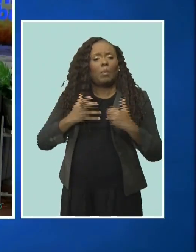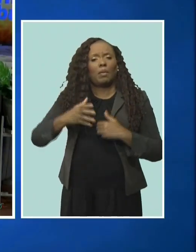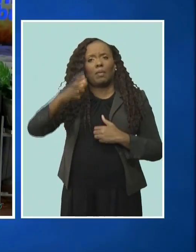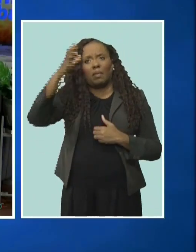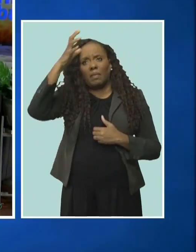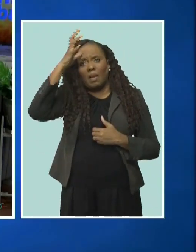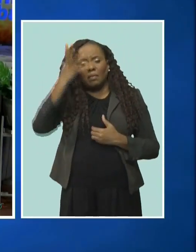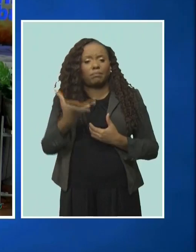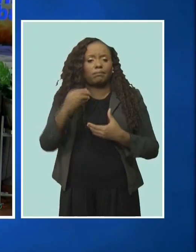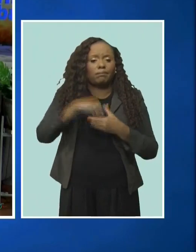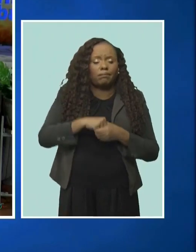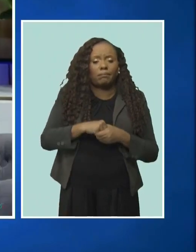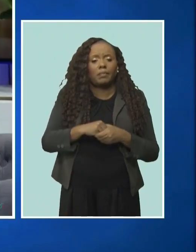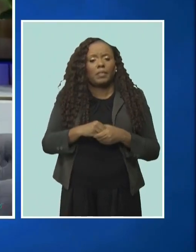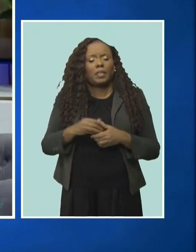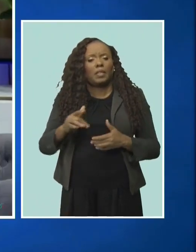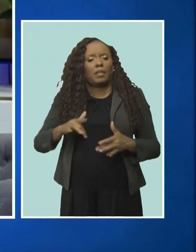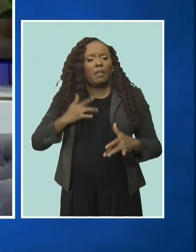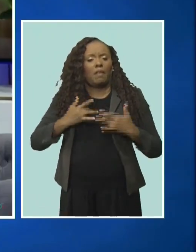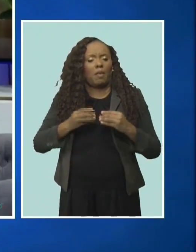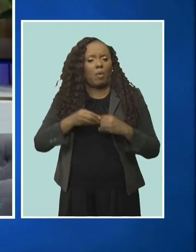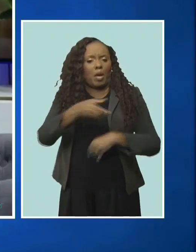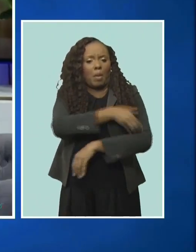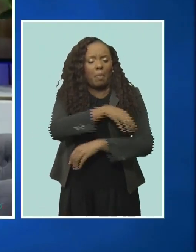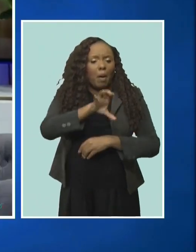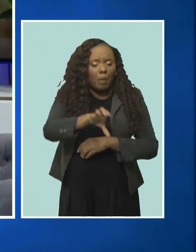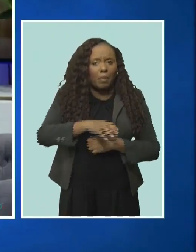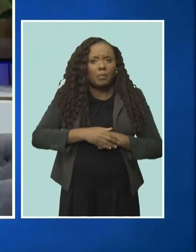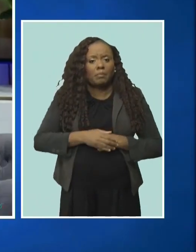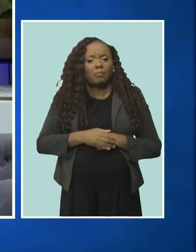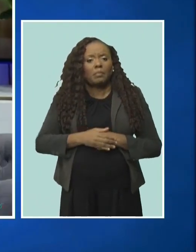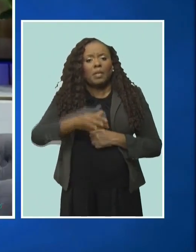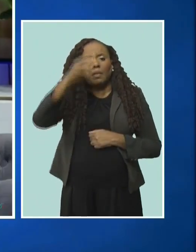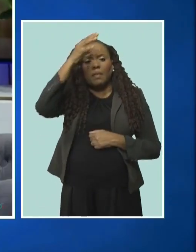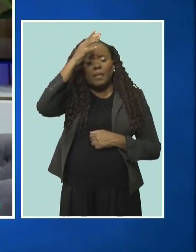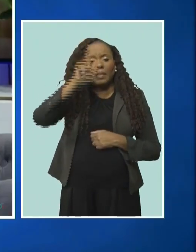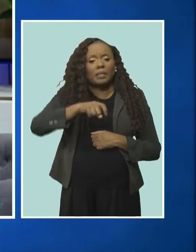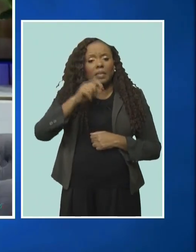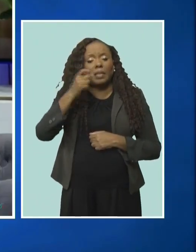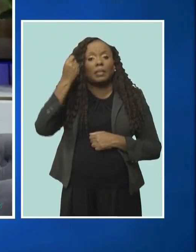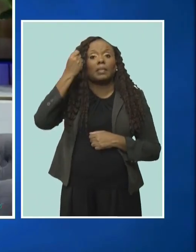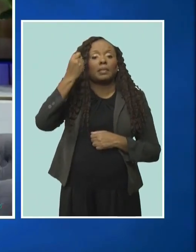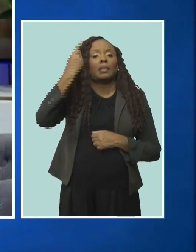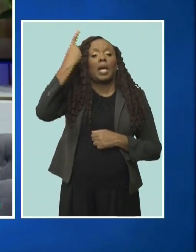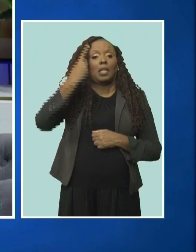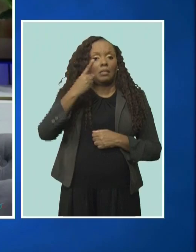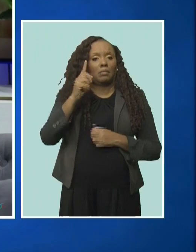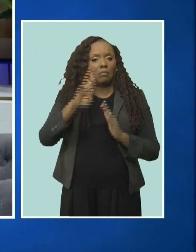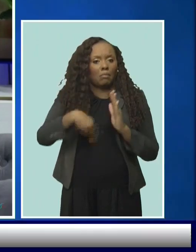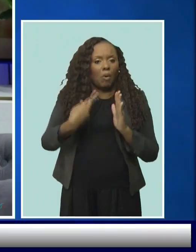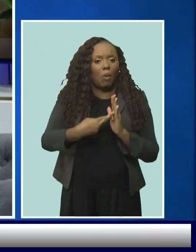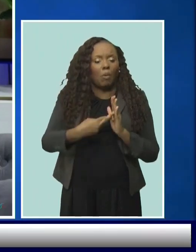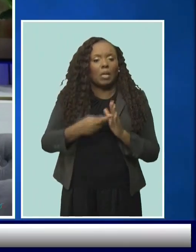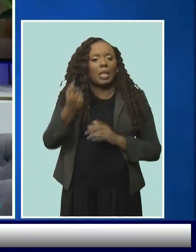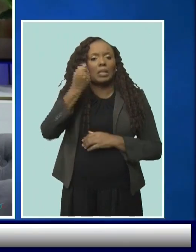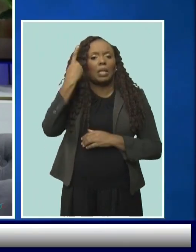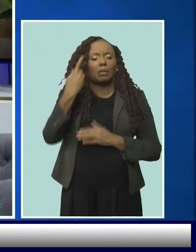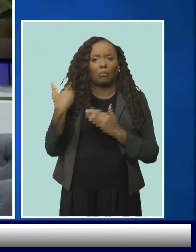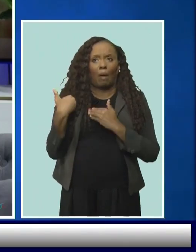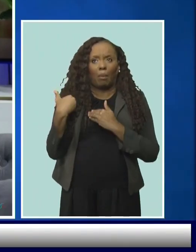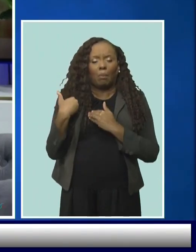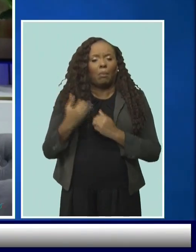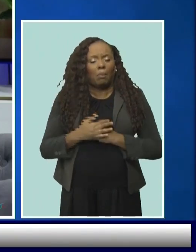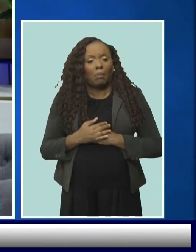get fathers empowered. We want to get fathers understanding their role, understanding benefits of fatherhood in their child's life. And